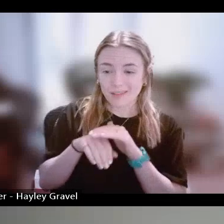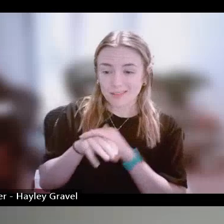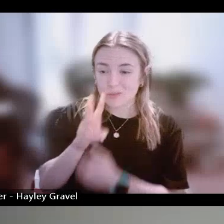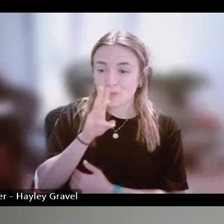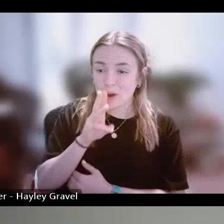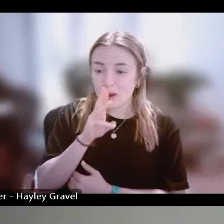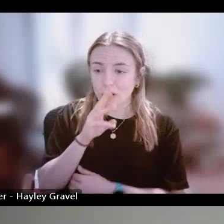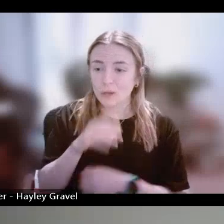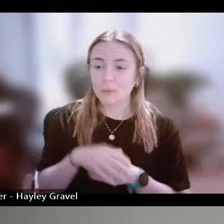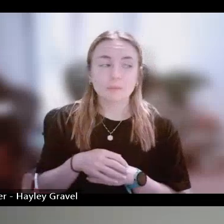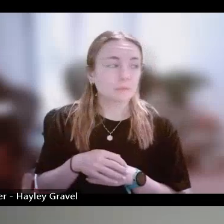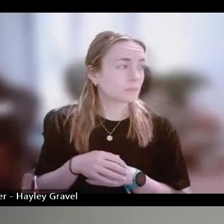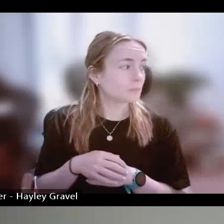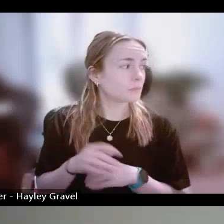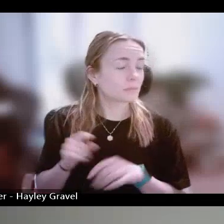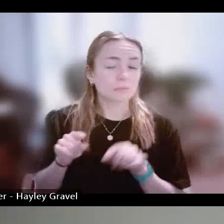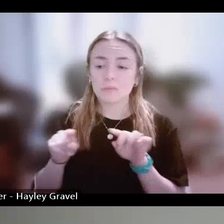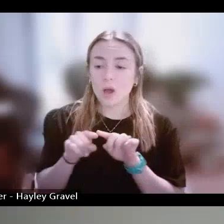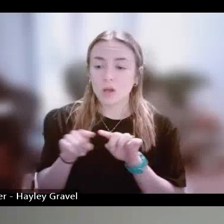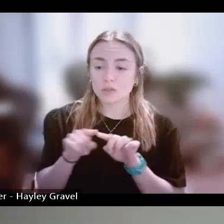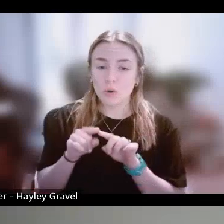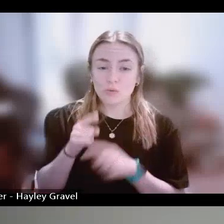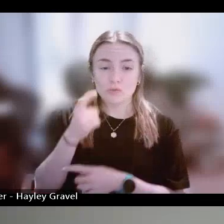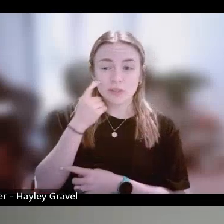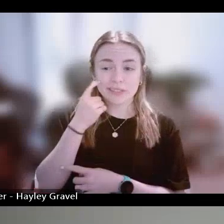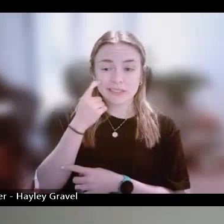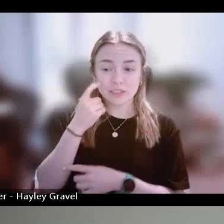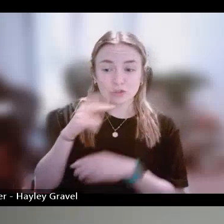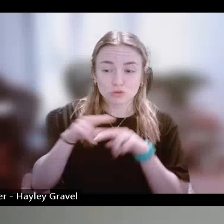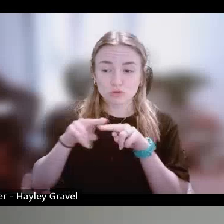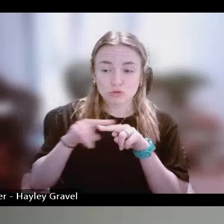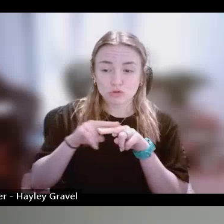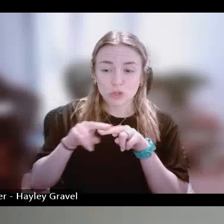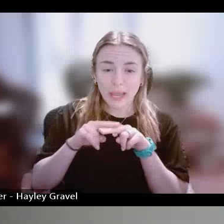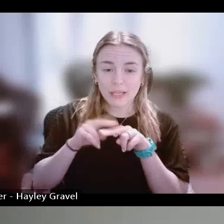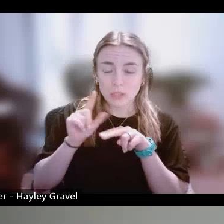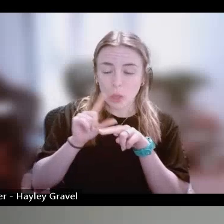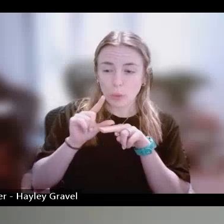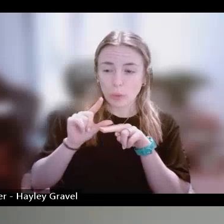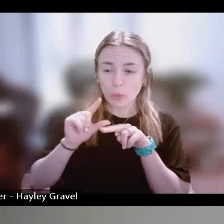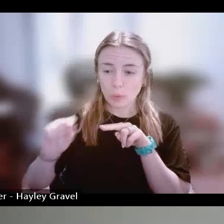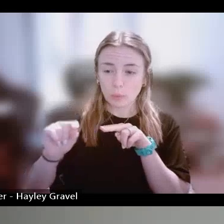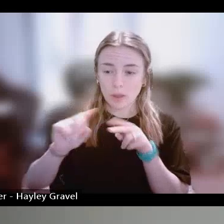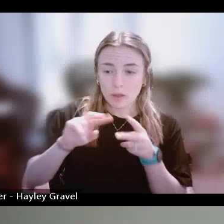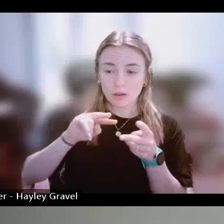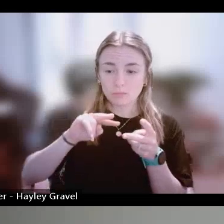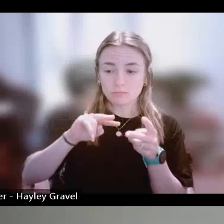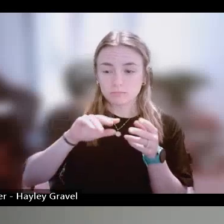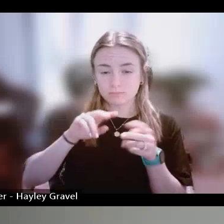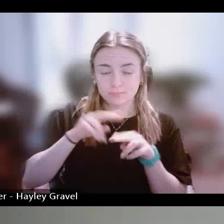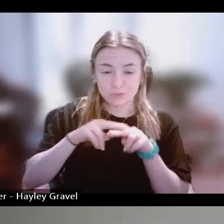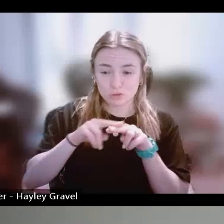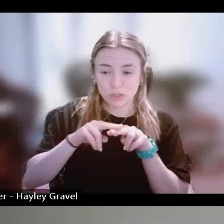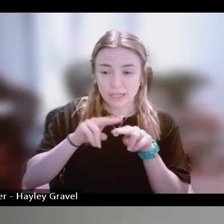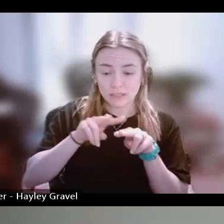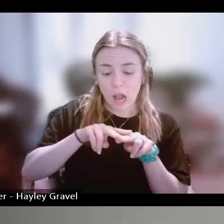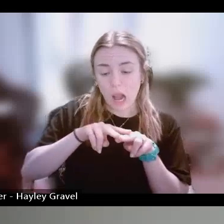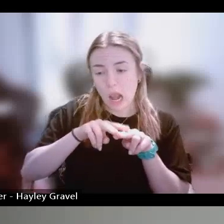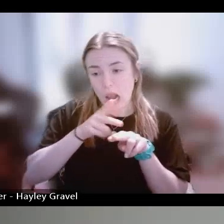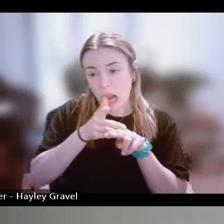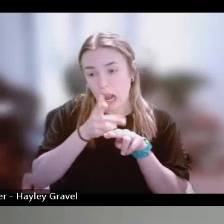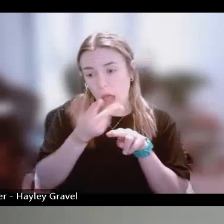also the more recent chemical spills from the trains. I think it was Yes. last year Yeah. that Yeah. they have been going back to